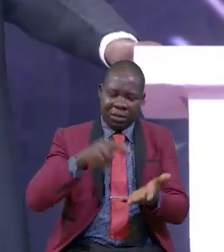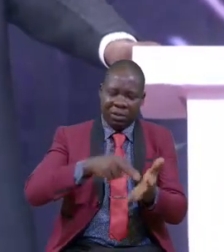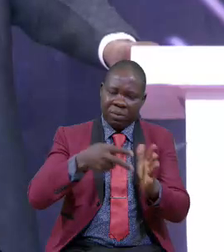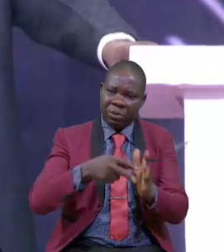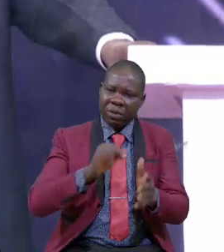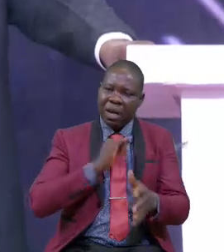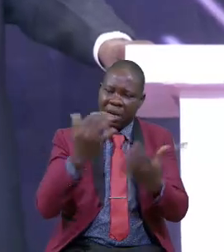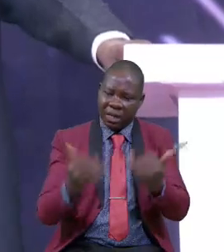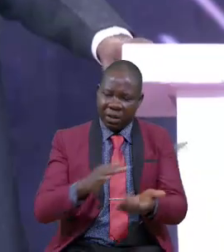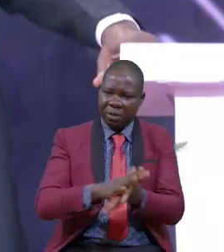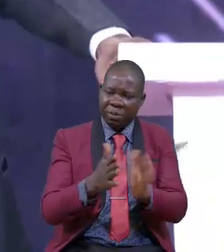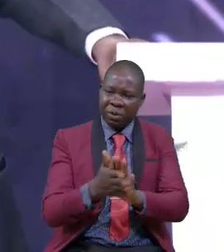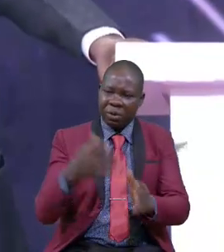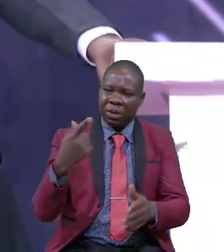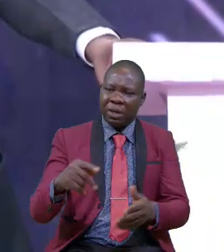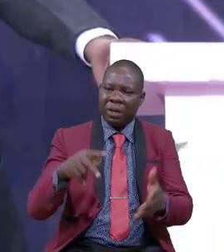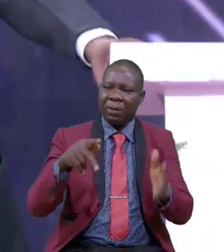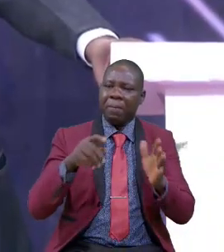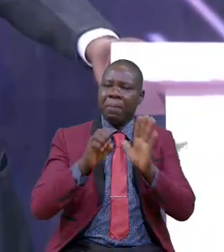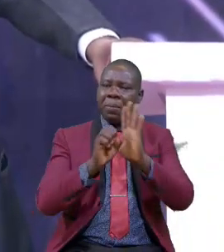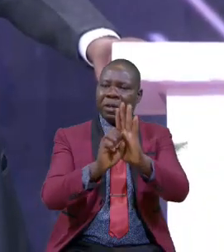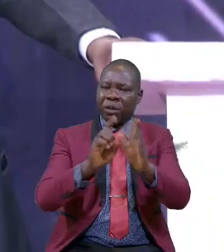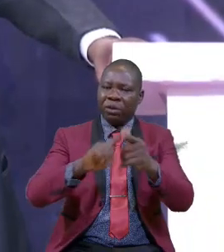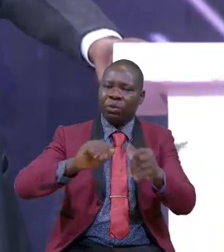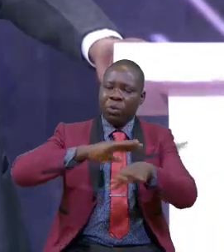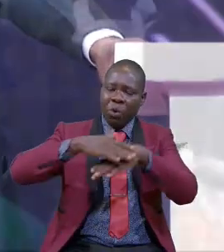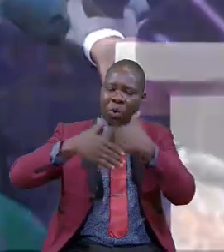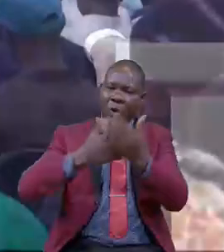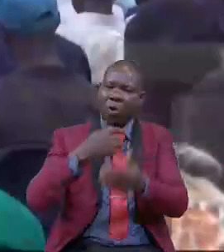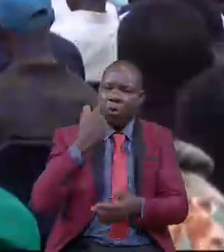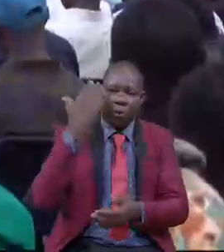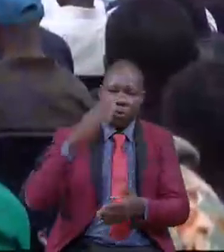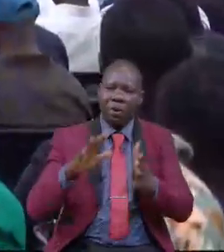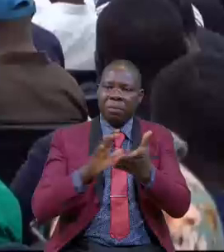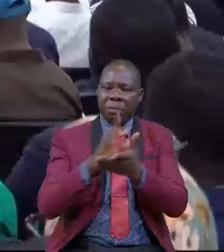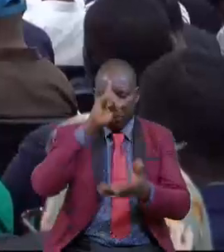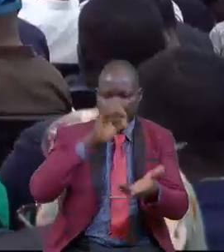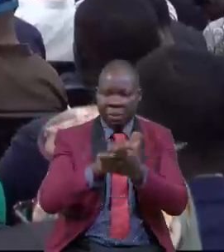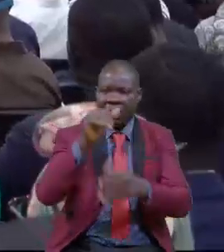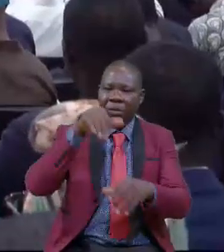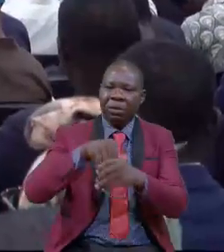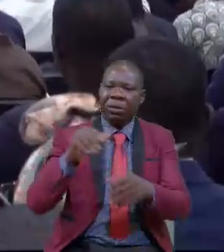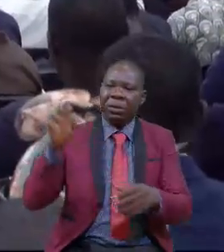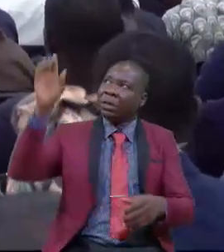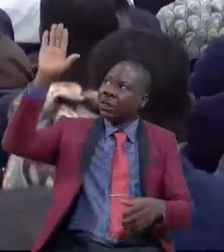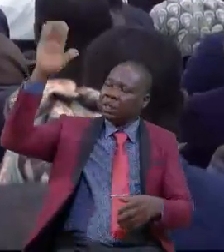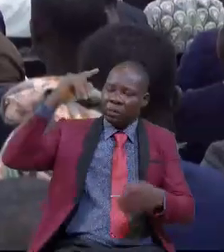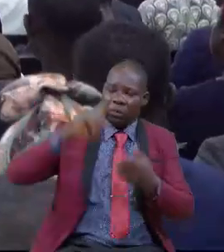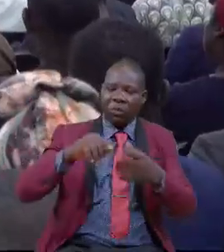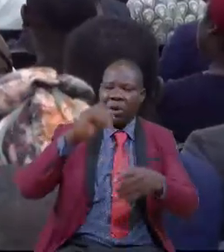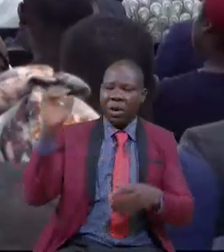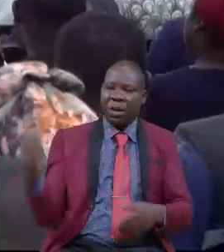will believe in him to everlasting life. And as we look at the grace